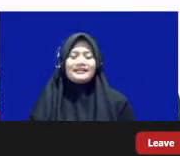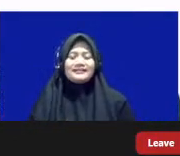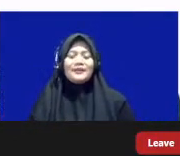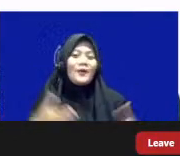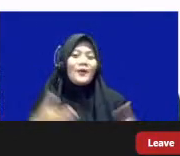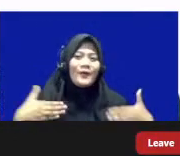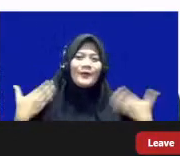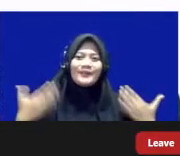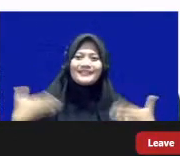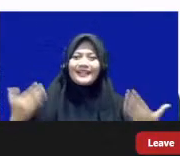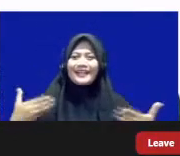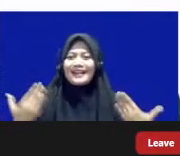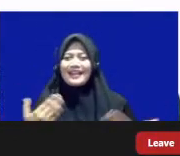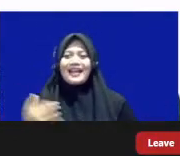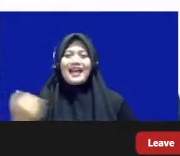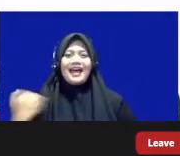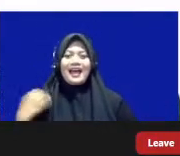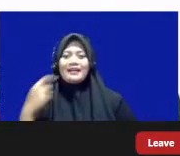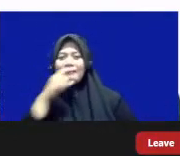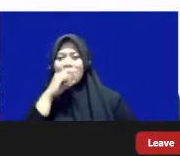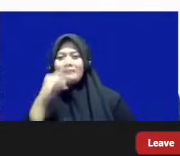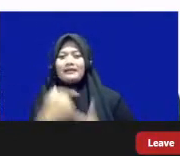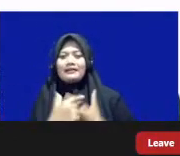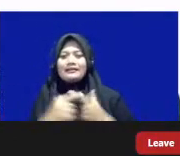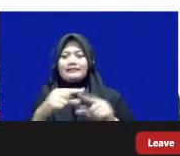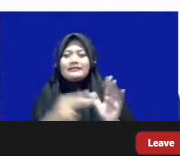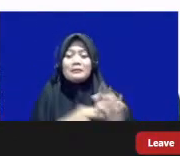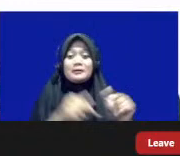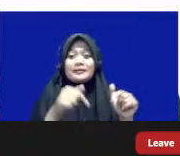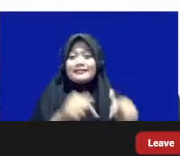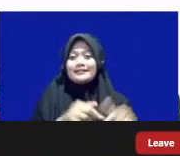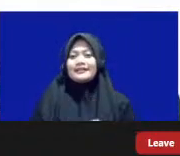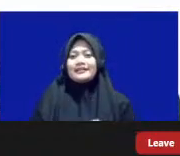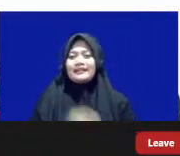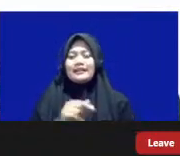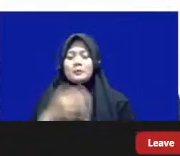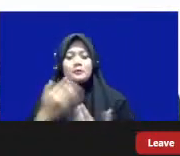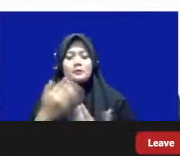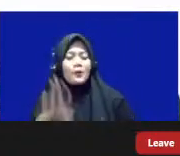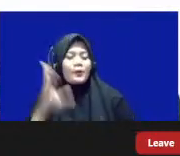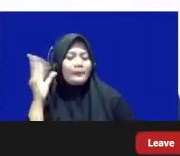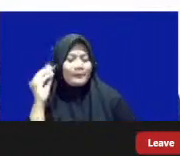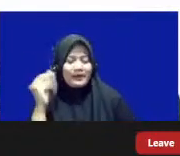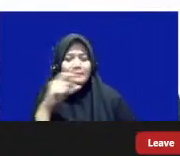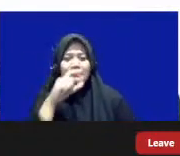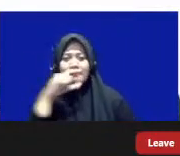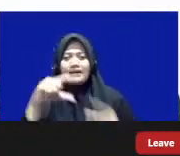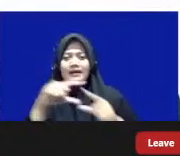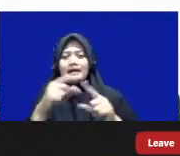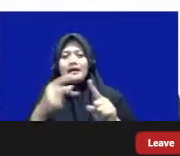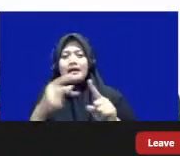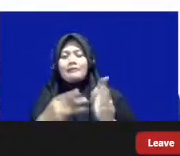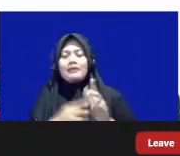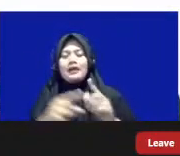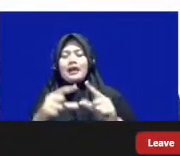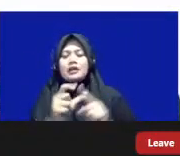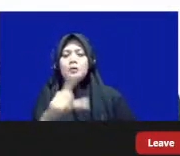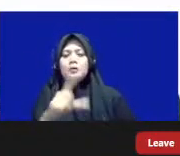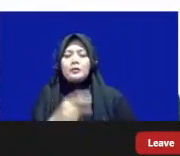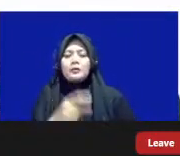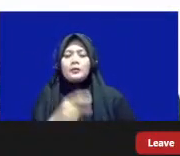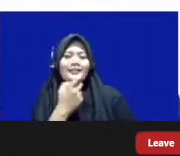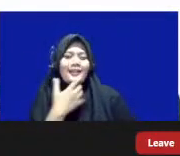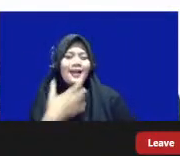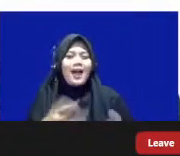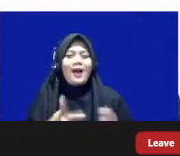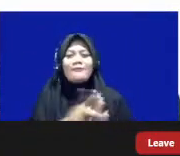Mr. Ahmadu on the interest from Bangladesh, learning from Indonesia. Now we have you, your time with the same question to